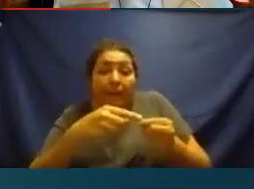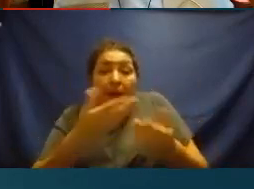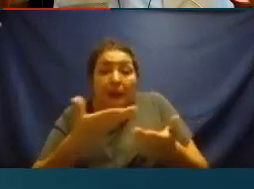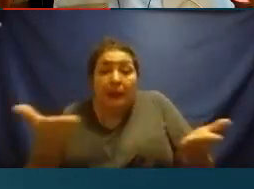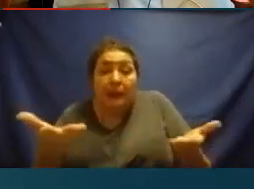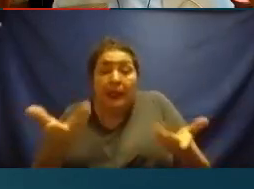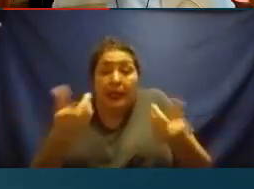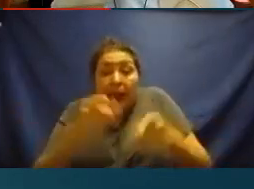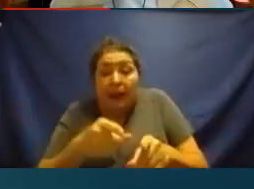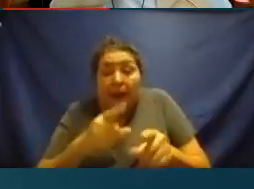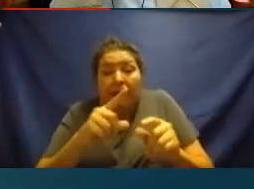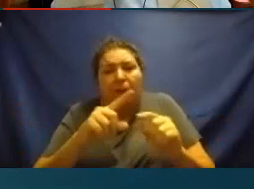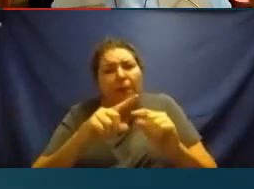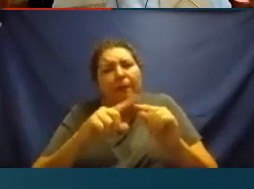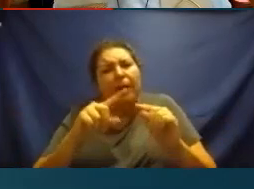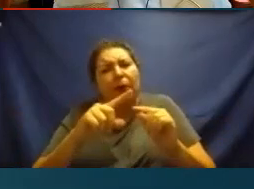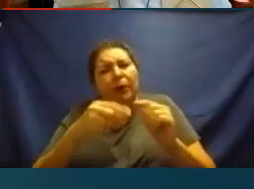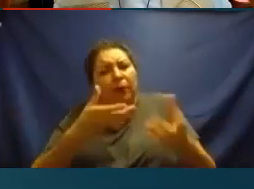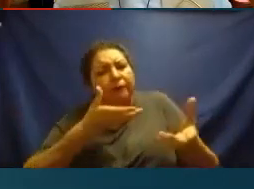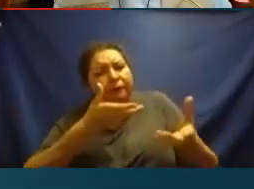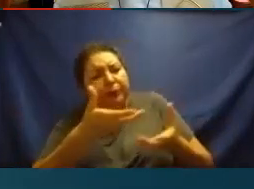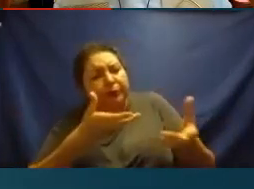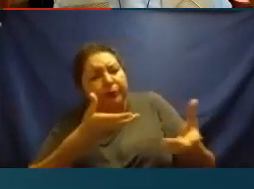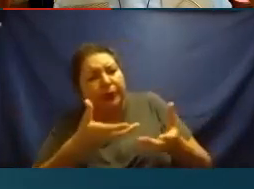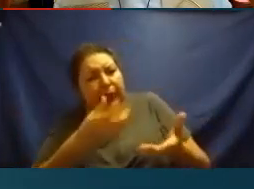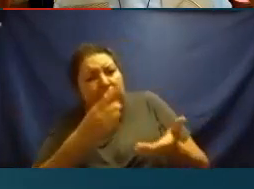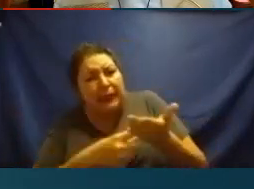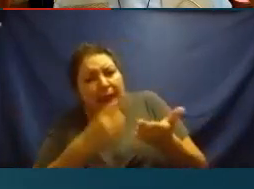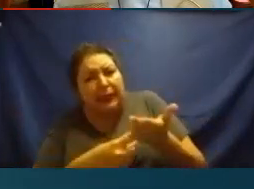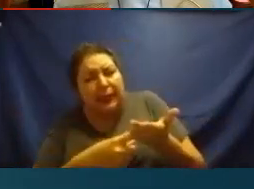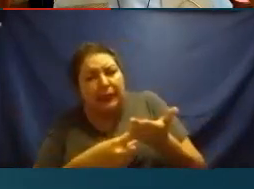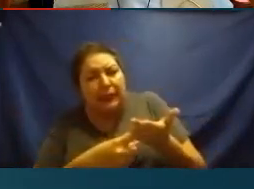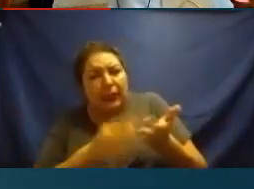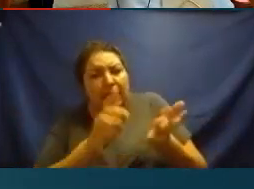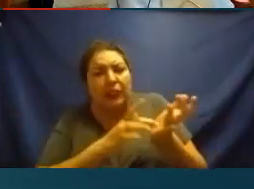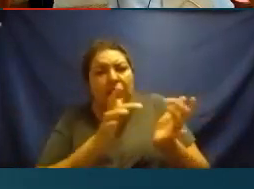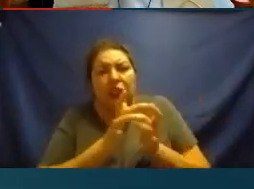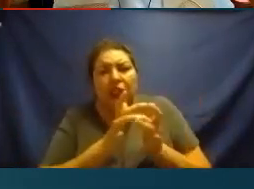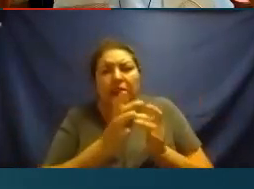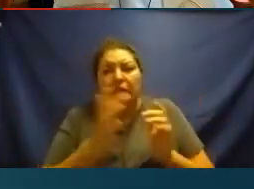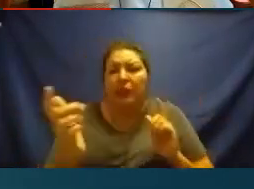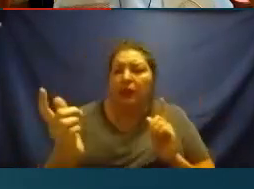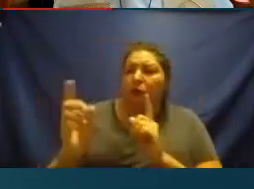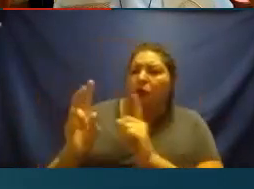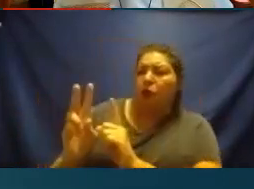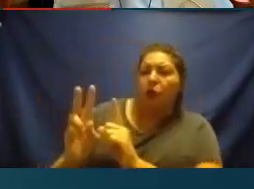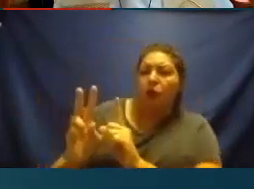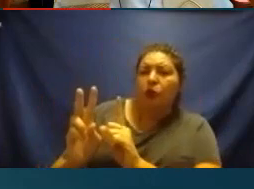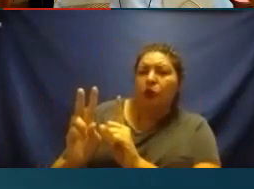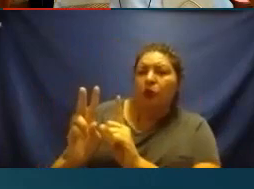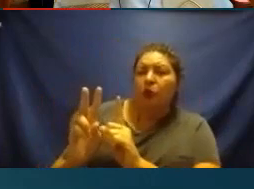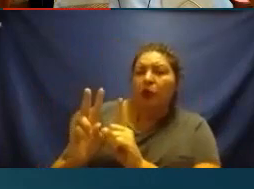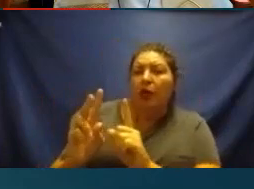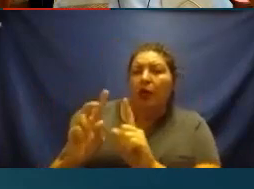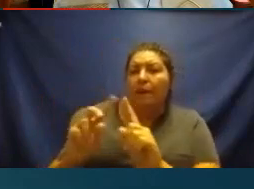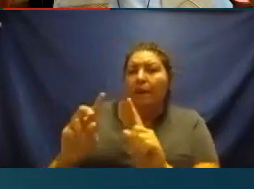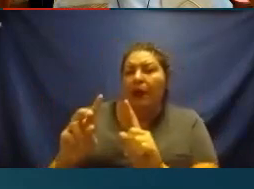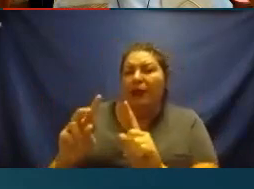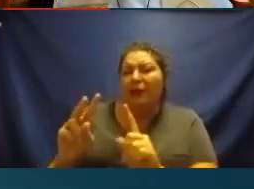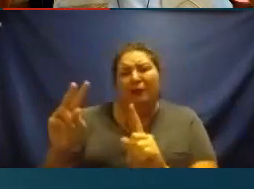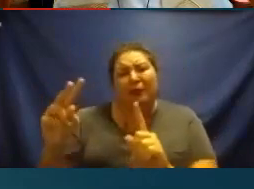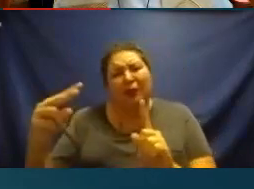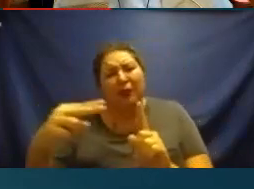were talking and discussing together, Jesus himself drew near and went with them. But their eyes were kept from